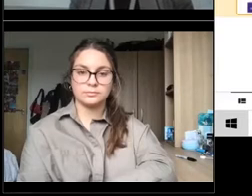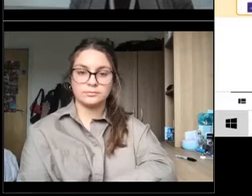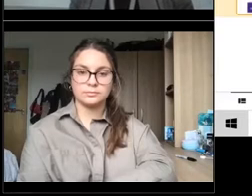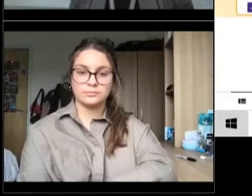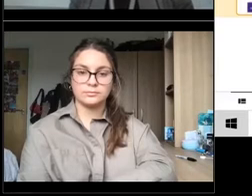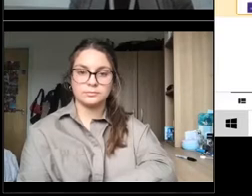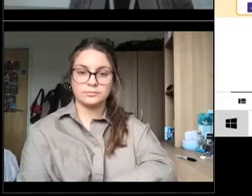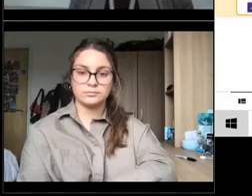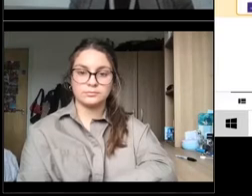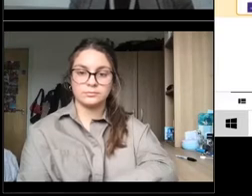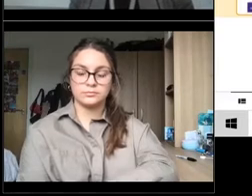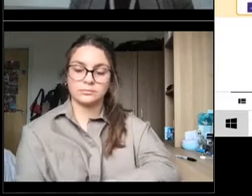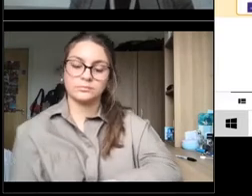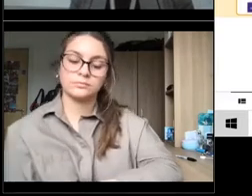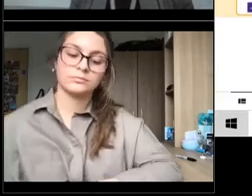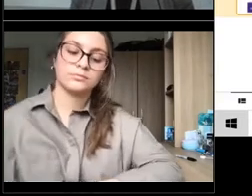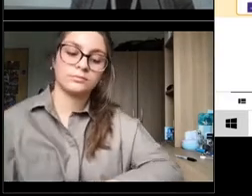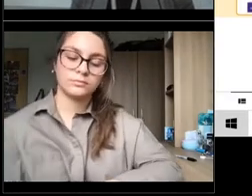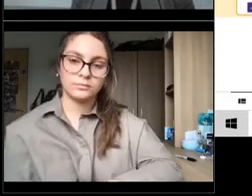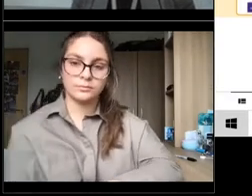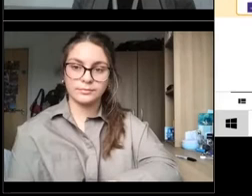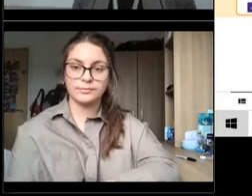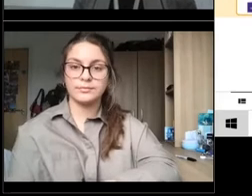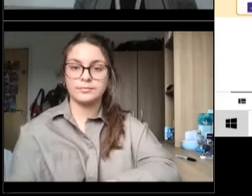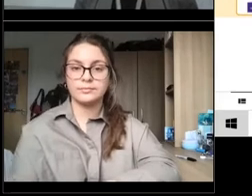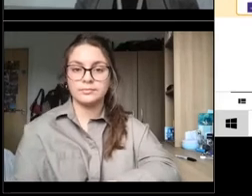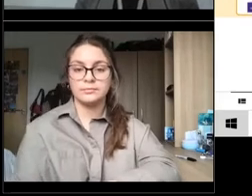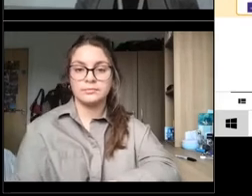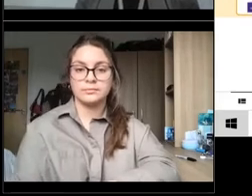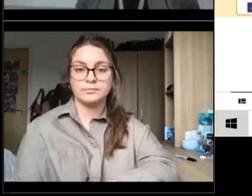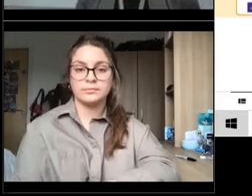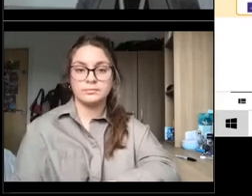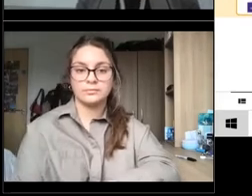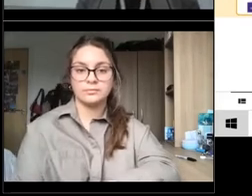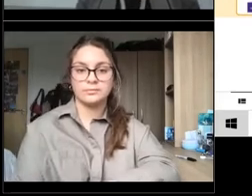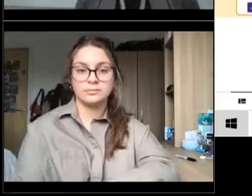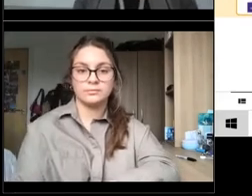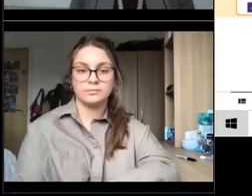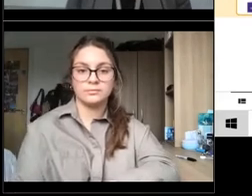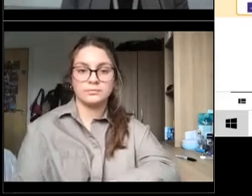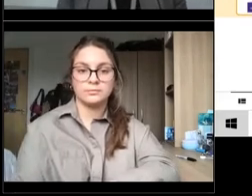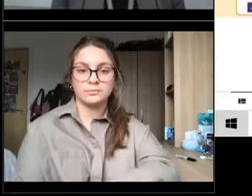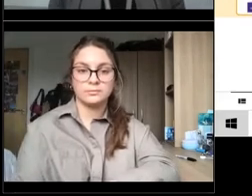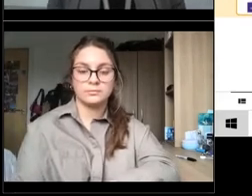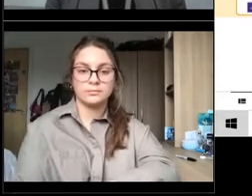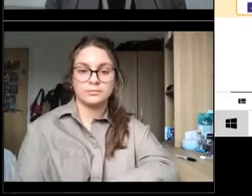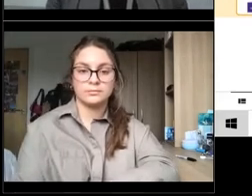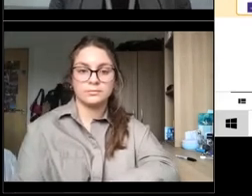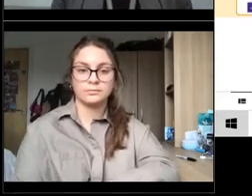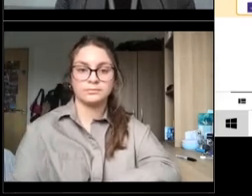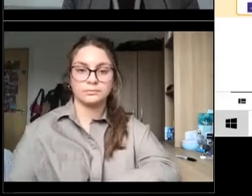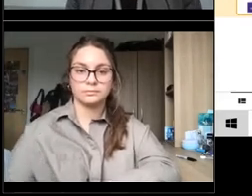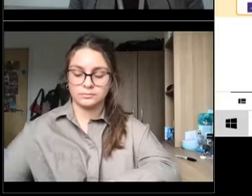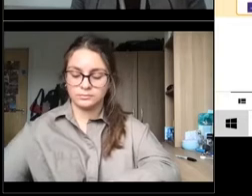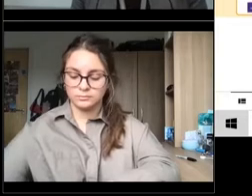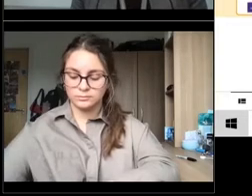that's essentially a quick guide into the IPPR report on Making the Difference and the work of The Difference, but be delighted to